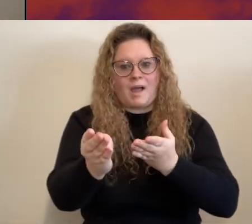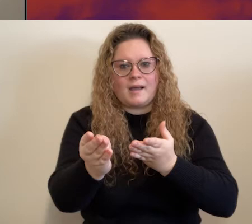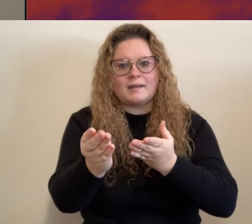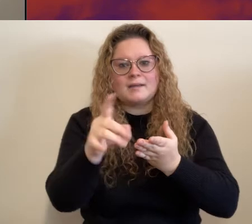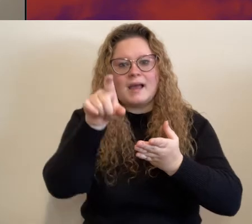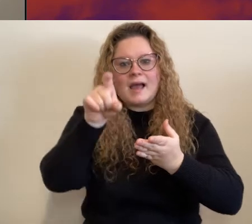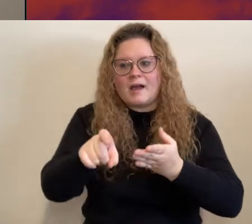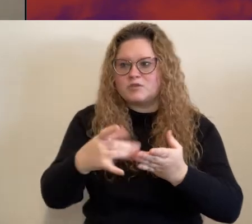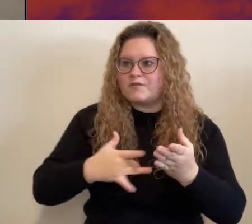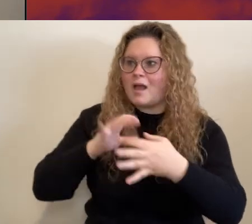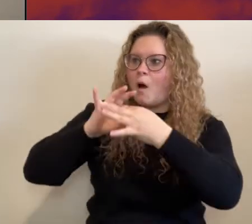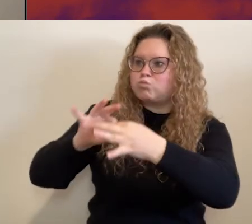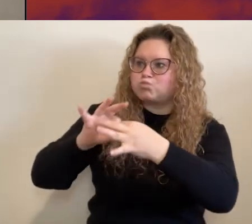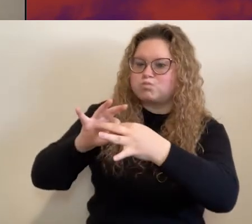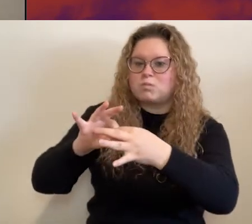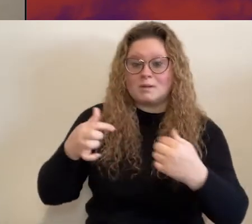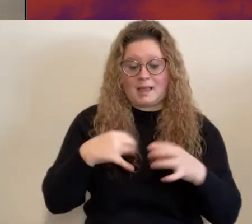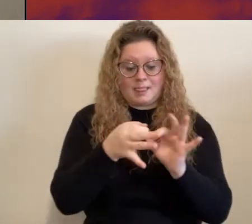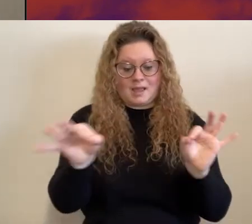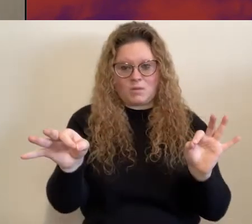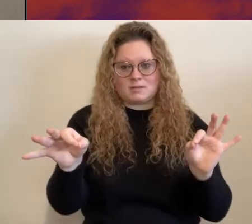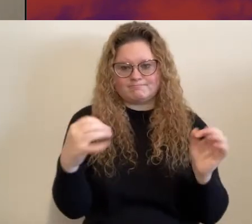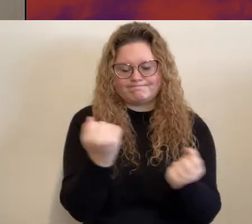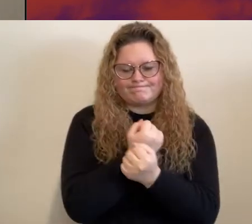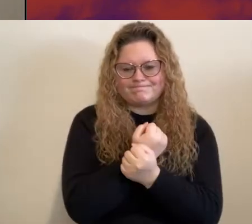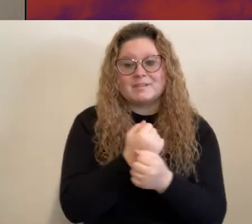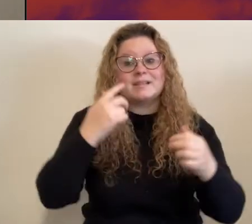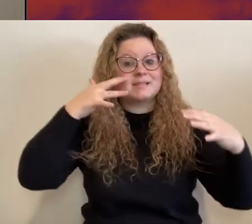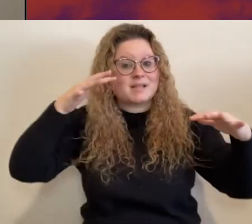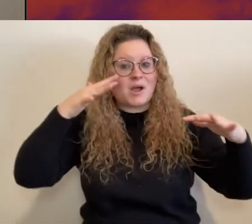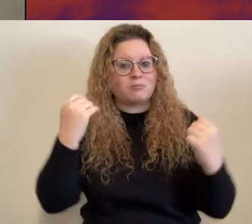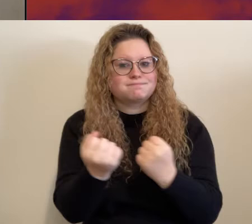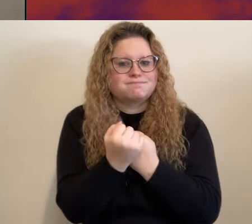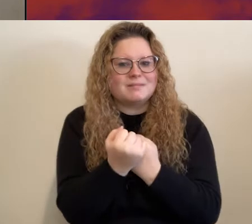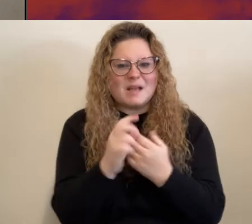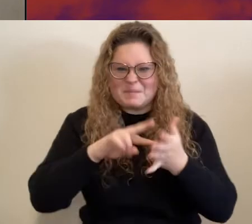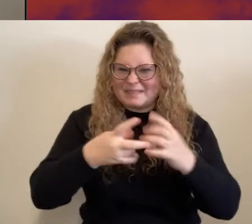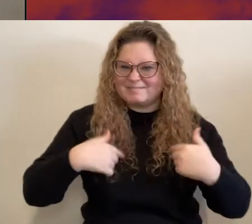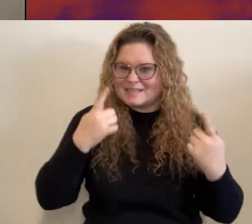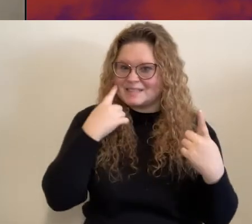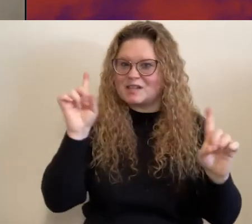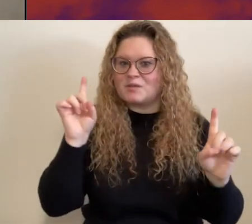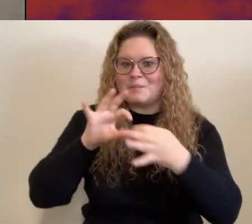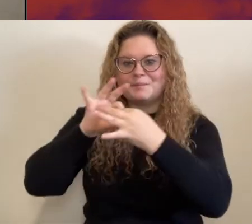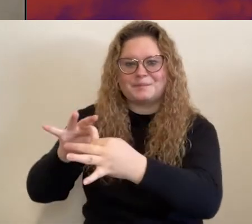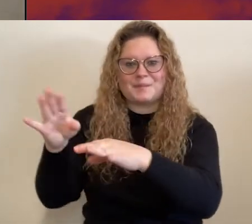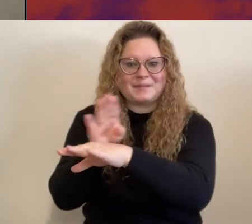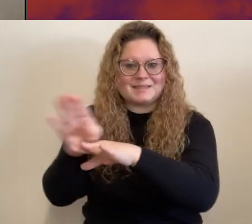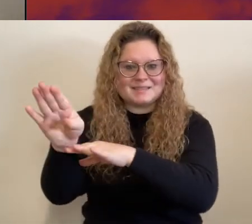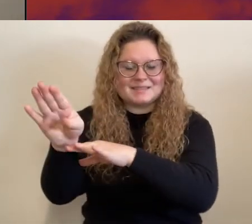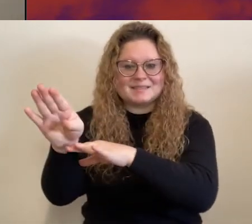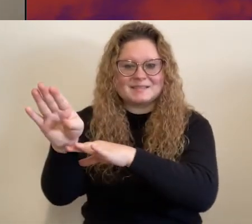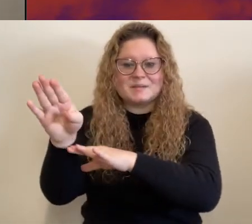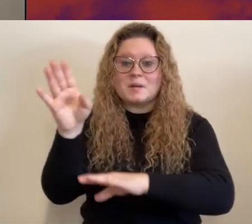my love of language and sound has made me successful because there's a certain resonance that people feel with